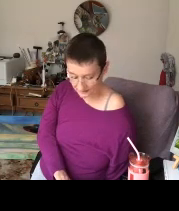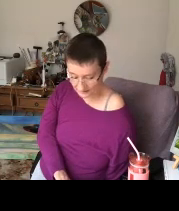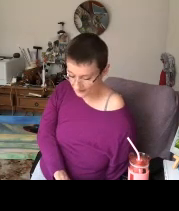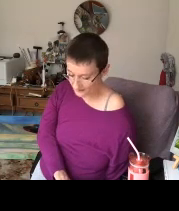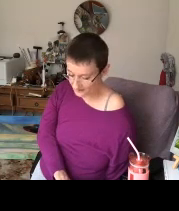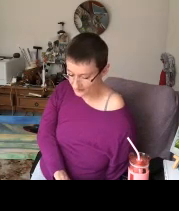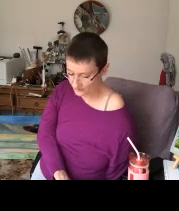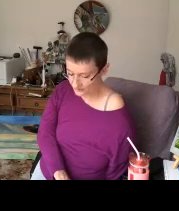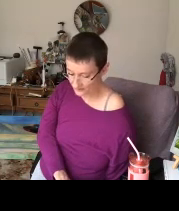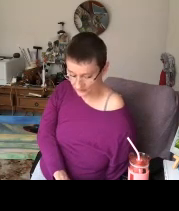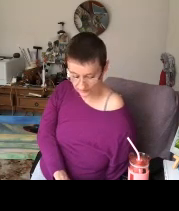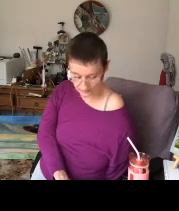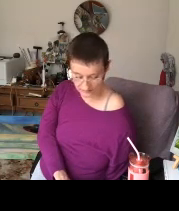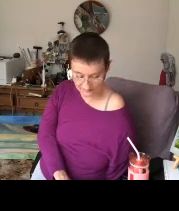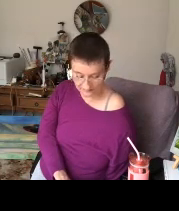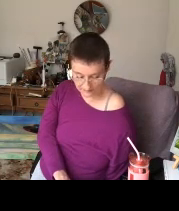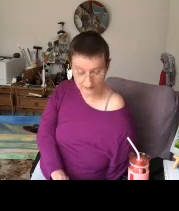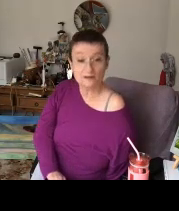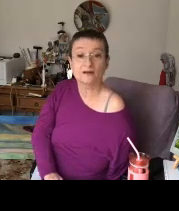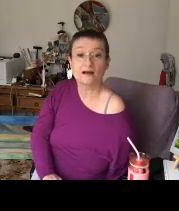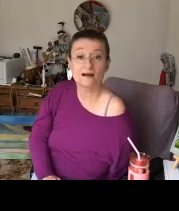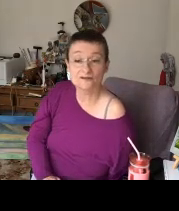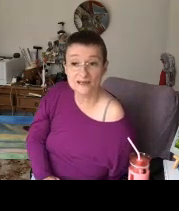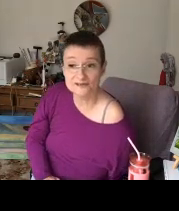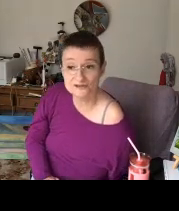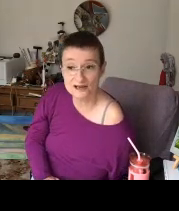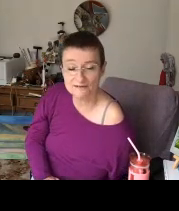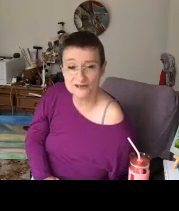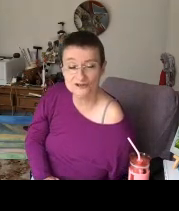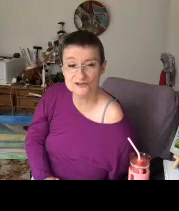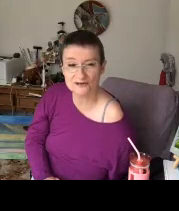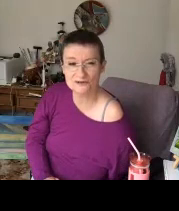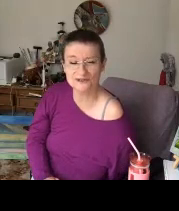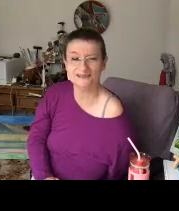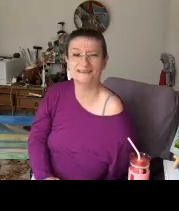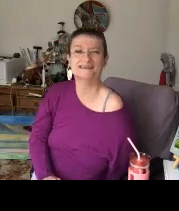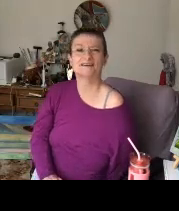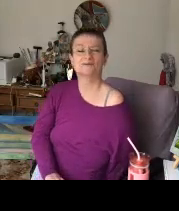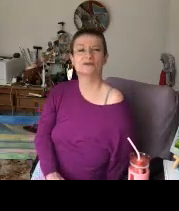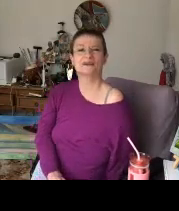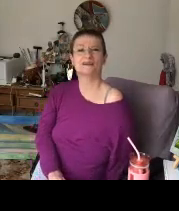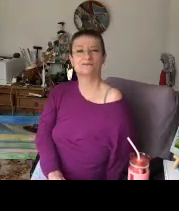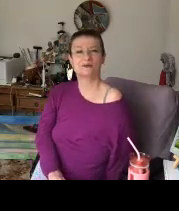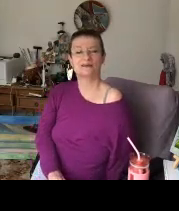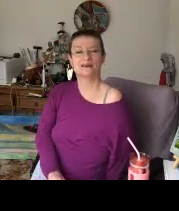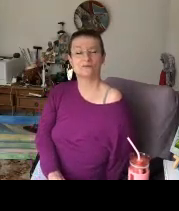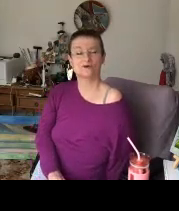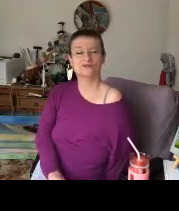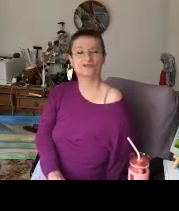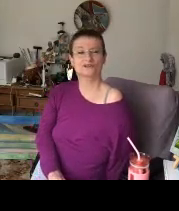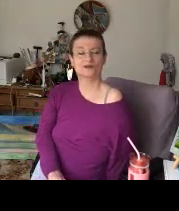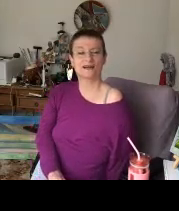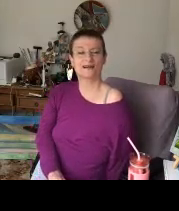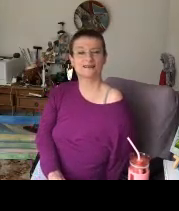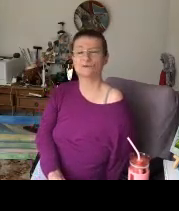And then in 2007, I changed direction totally and